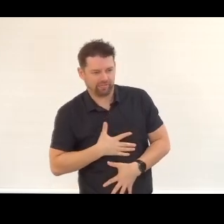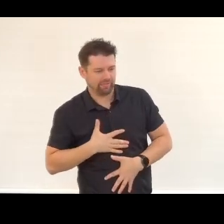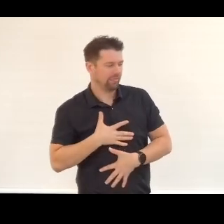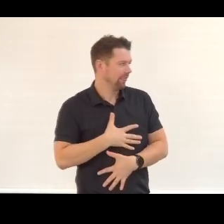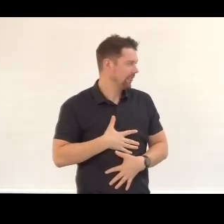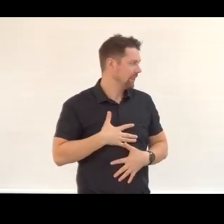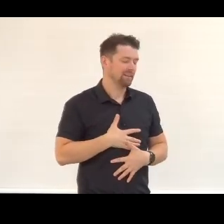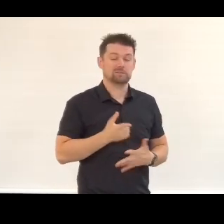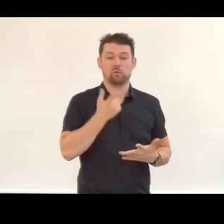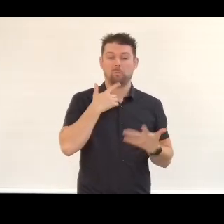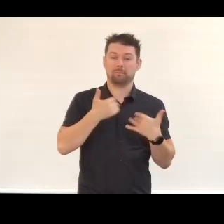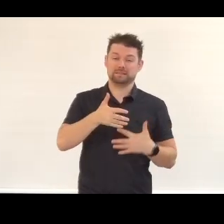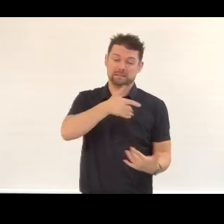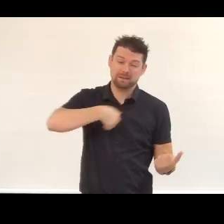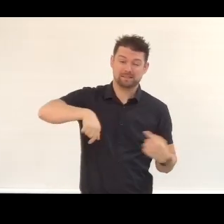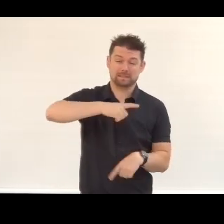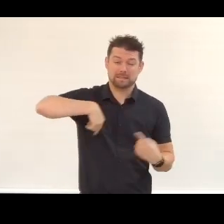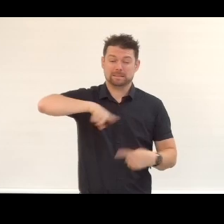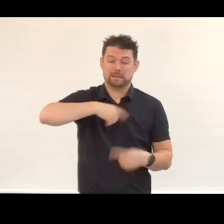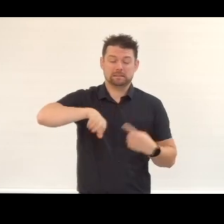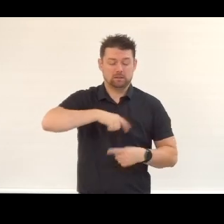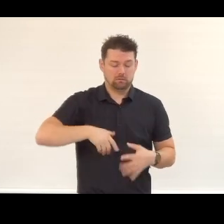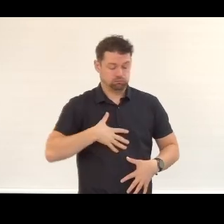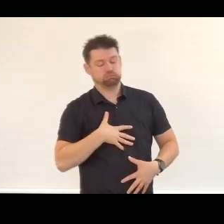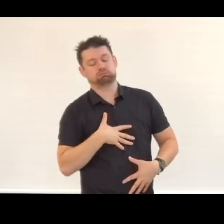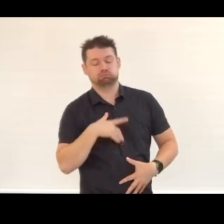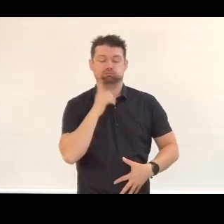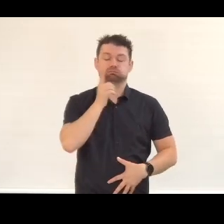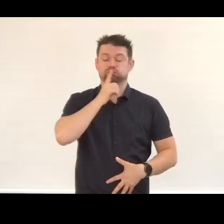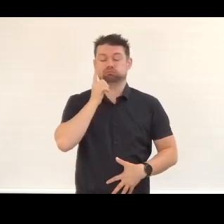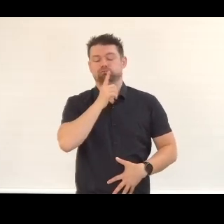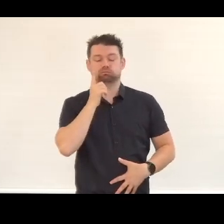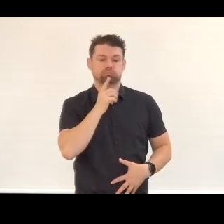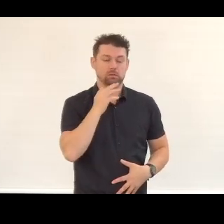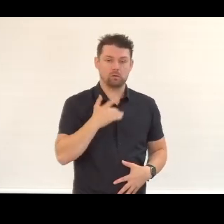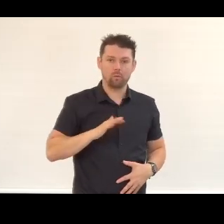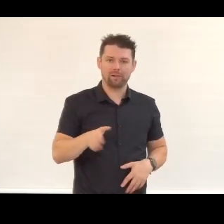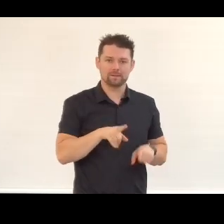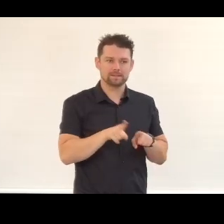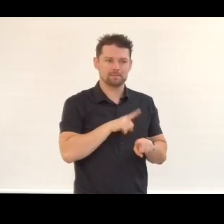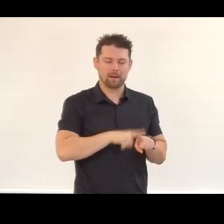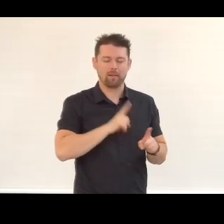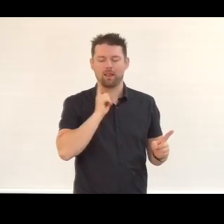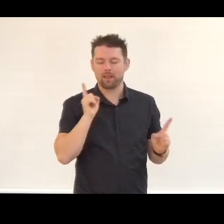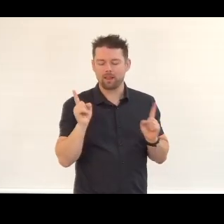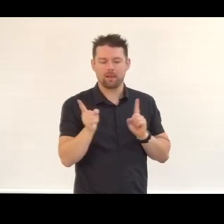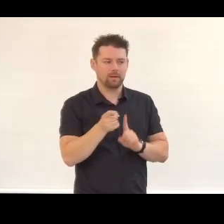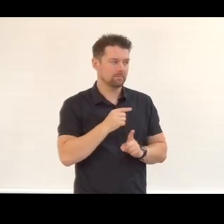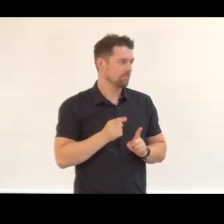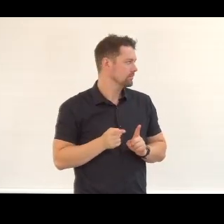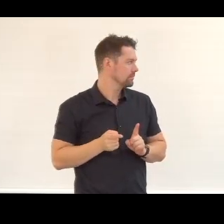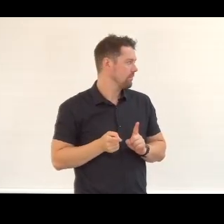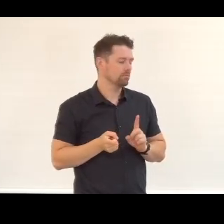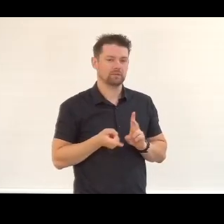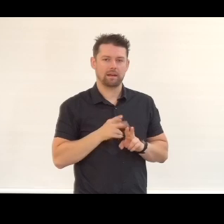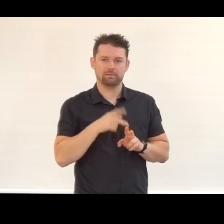She was spinning us around. I was part of that crew, so she was spinning us around at the same pace. So, and then if you tilt your head, you do